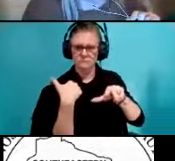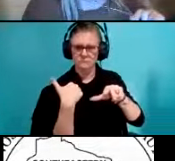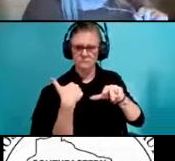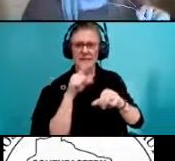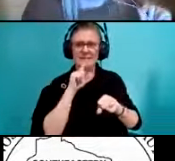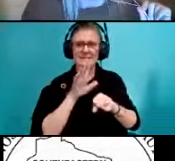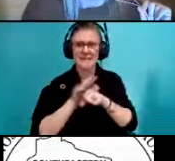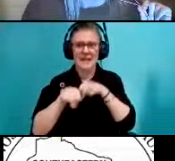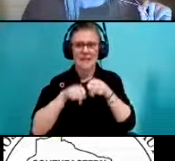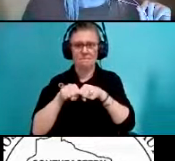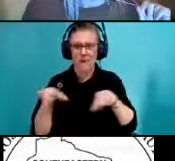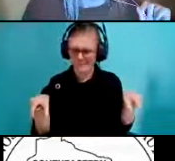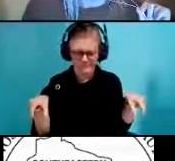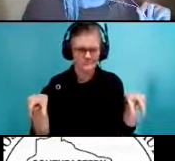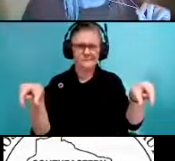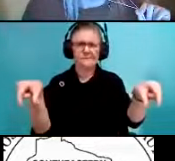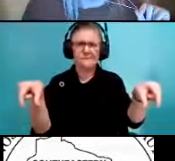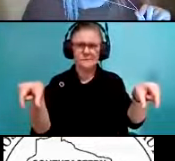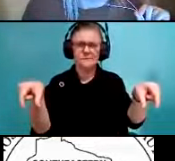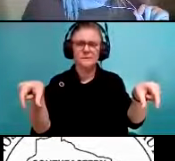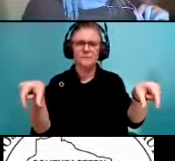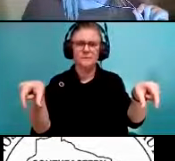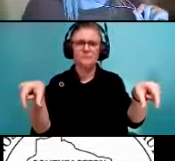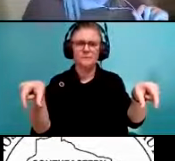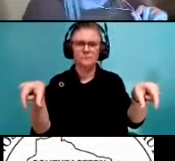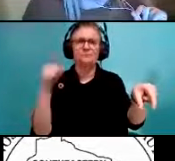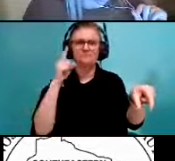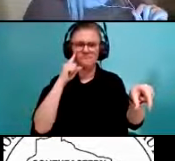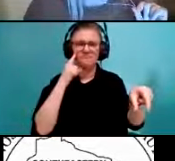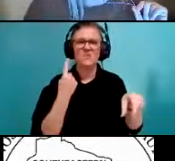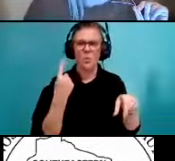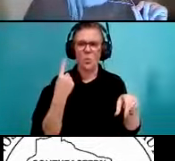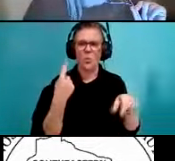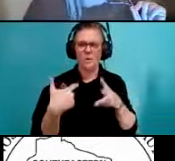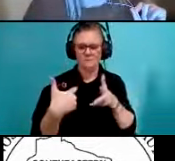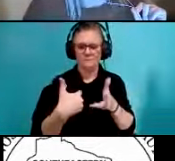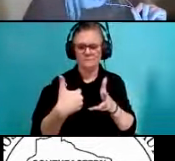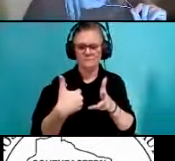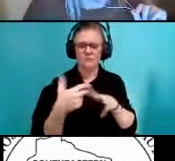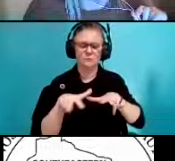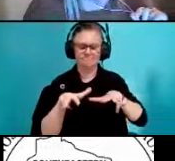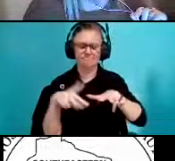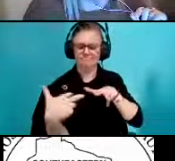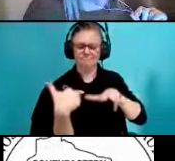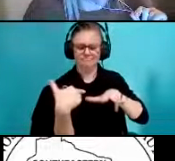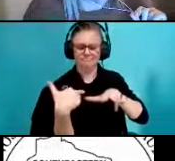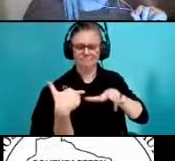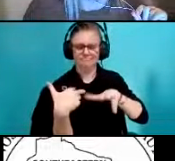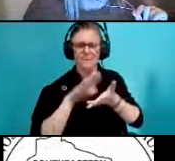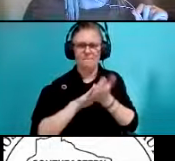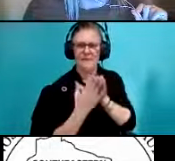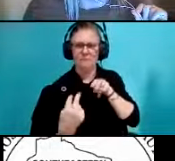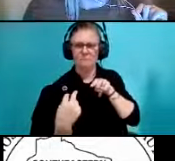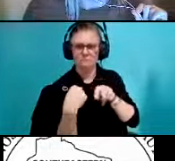bike lane. So in this segment, we would be looking at converting one of those drive lanes to a bus lane. And again, this could